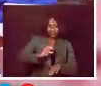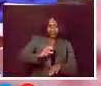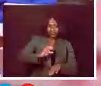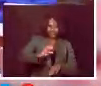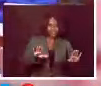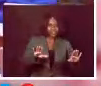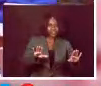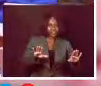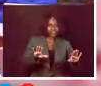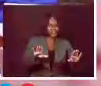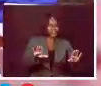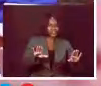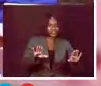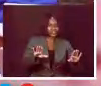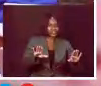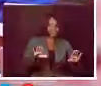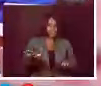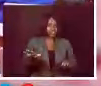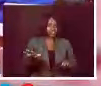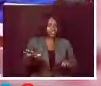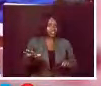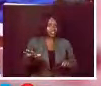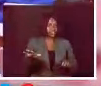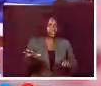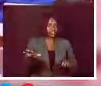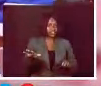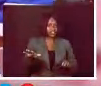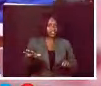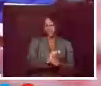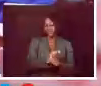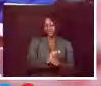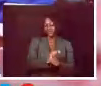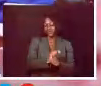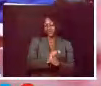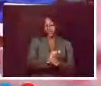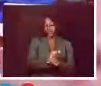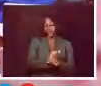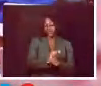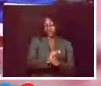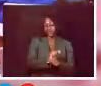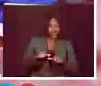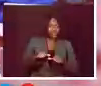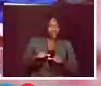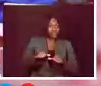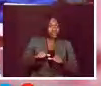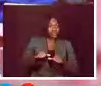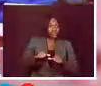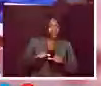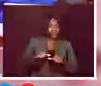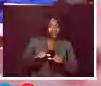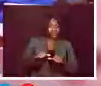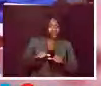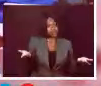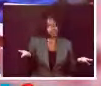55-45, so that we want to get it to do somewhere. But if we refuse and want to continue arguing, well,